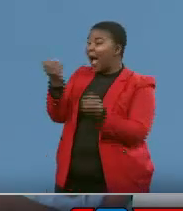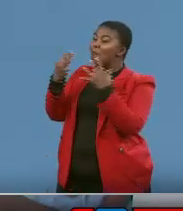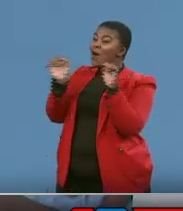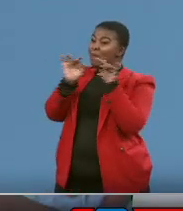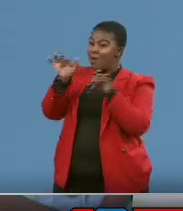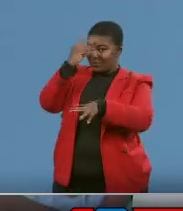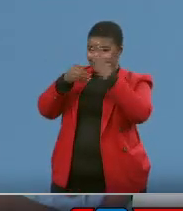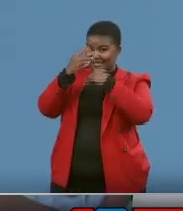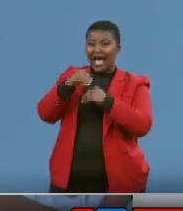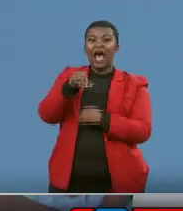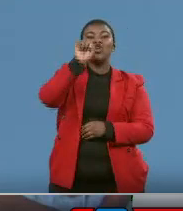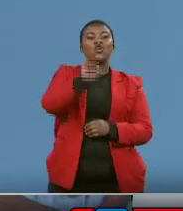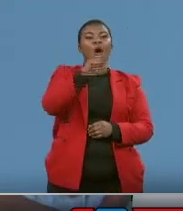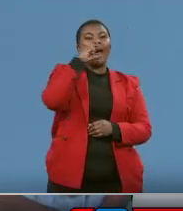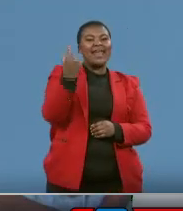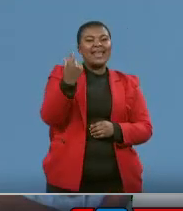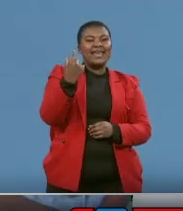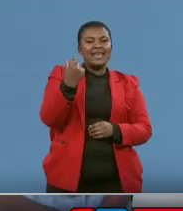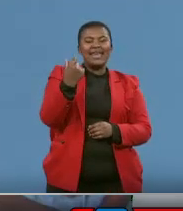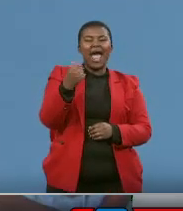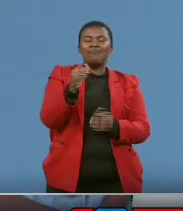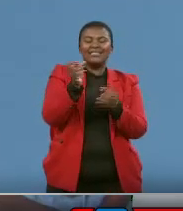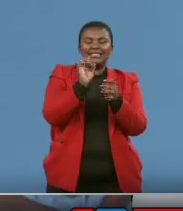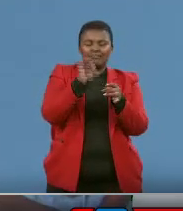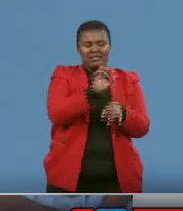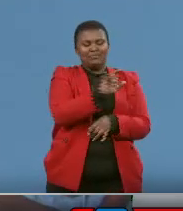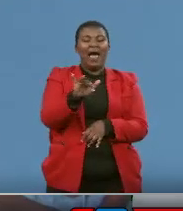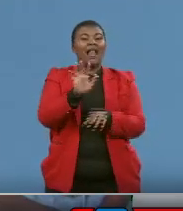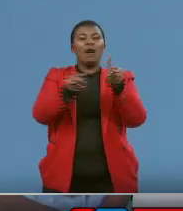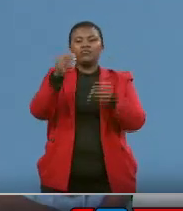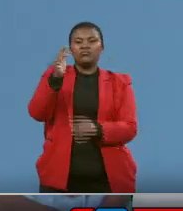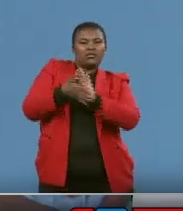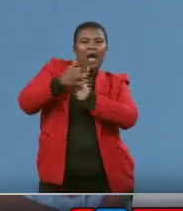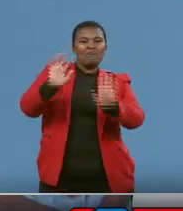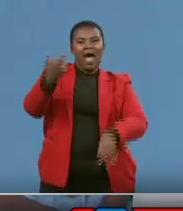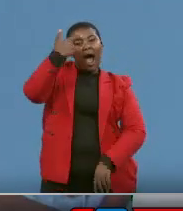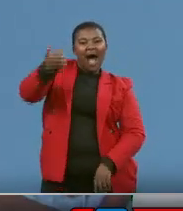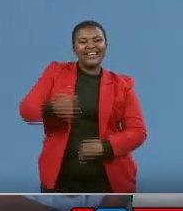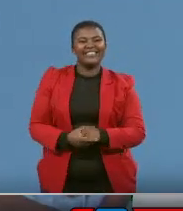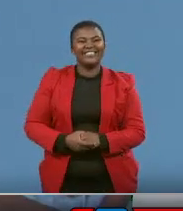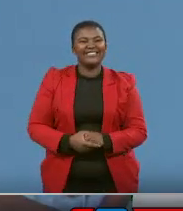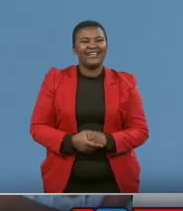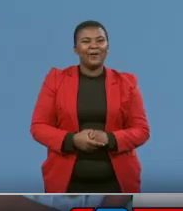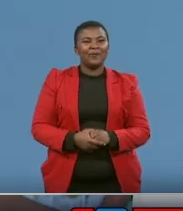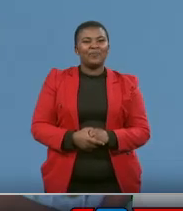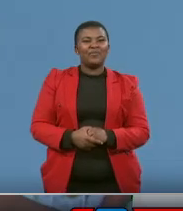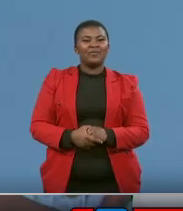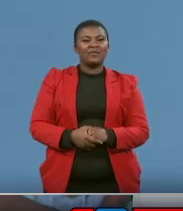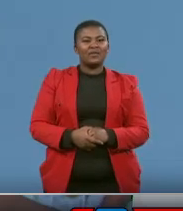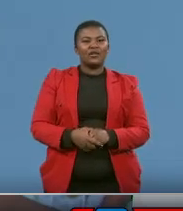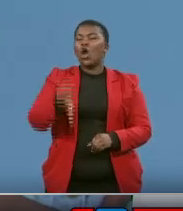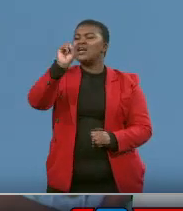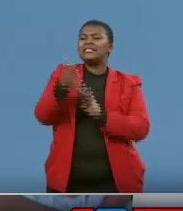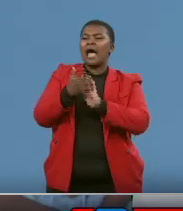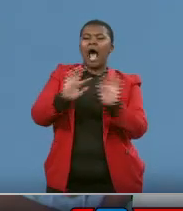Most people spell your name. You went straight into sign, didn't you? If I have to spell something, I have to sign it. How do I sign